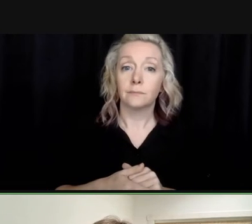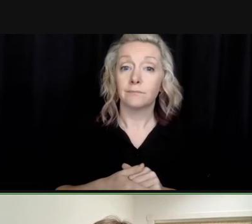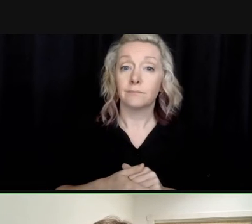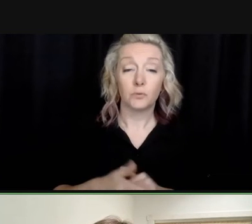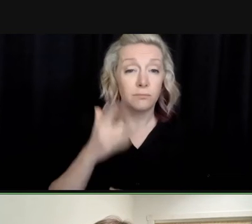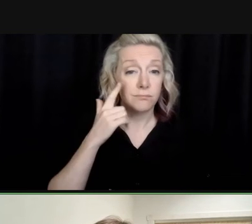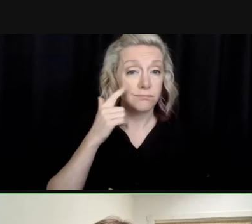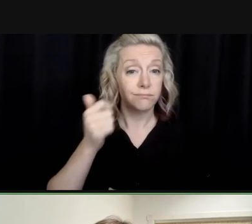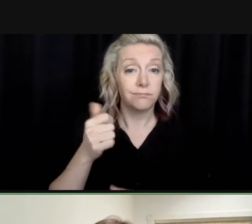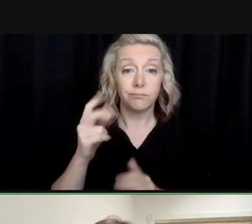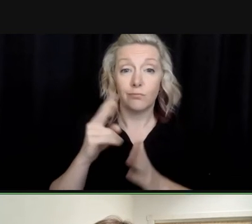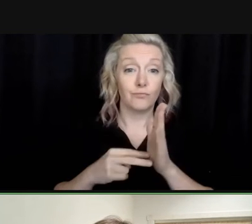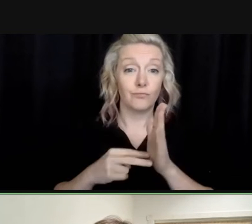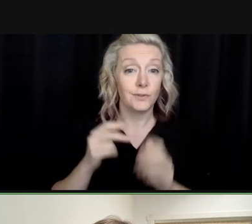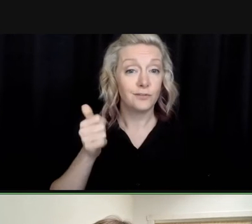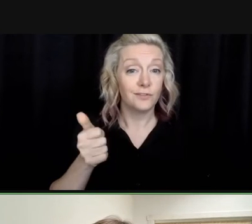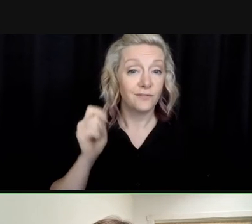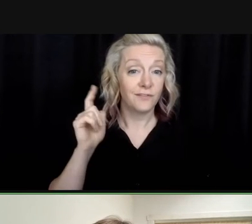it out and to